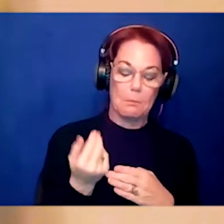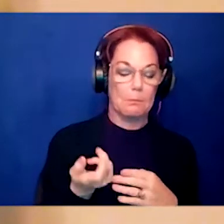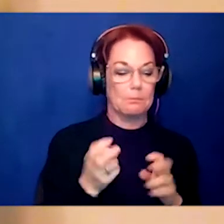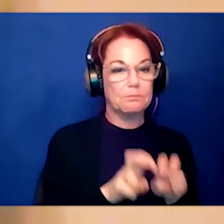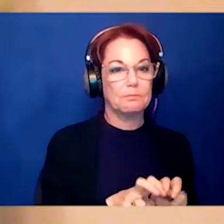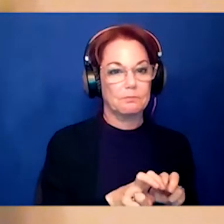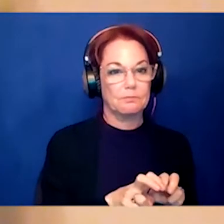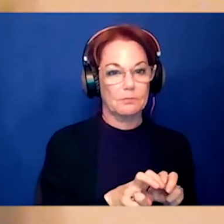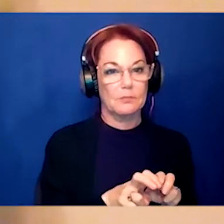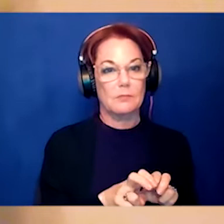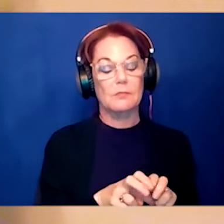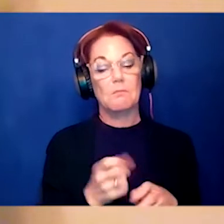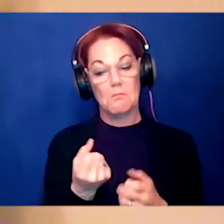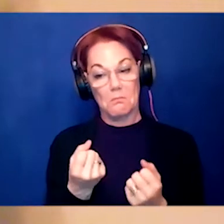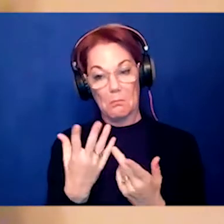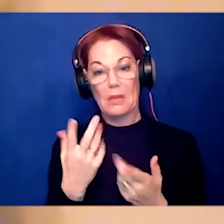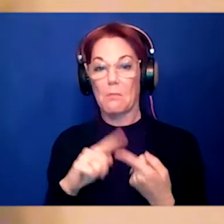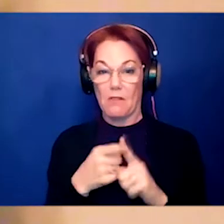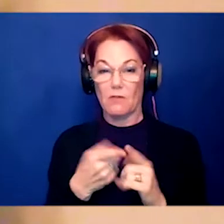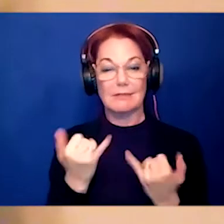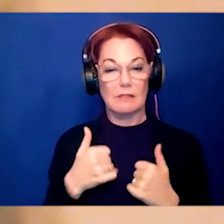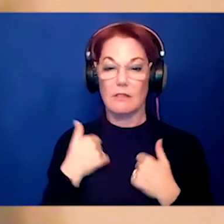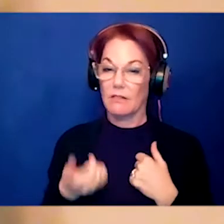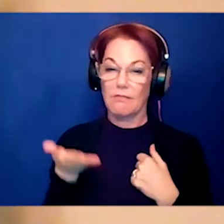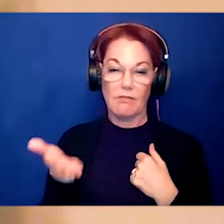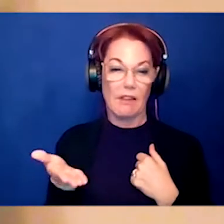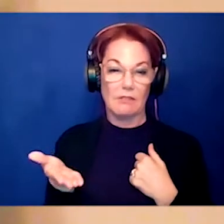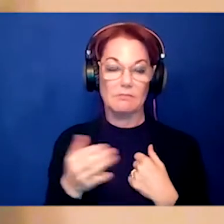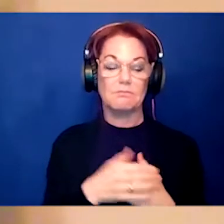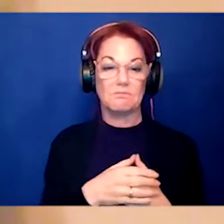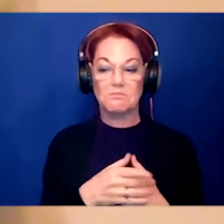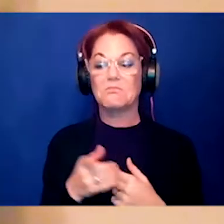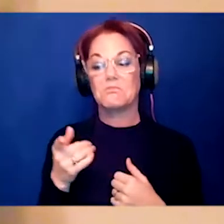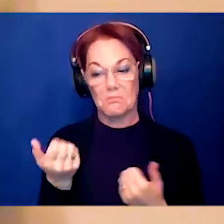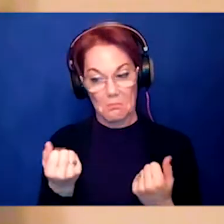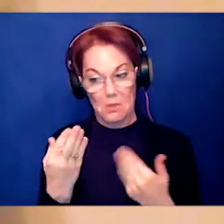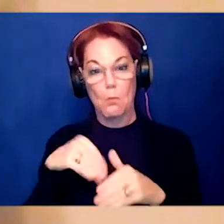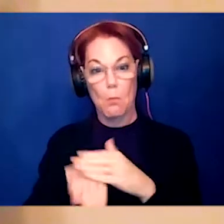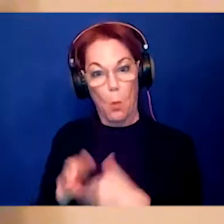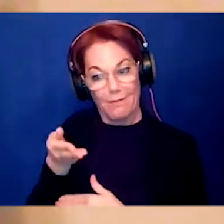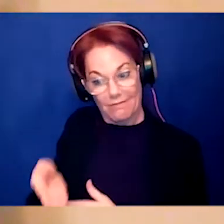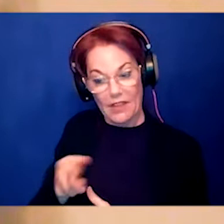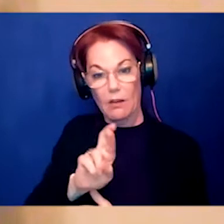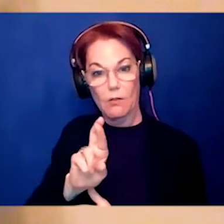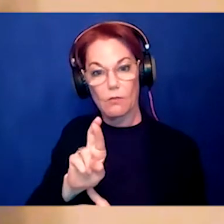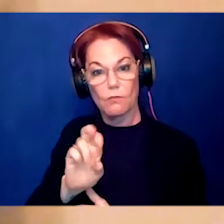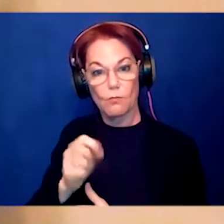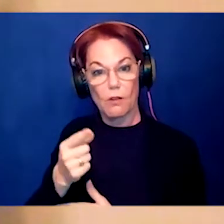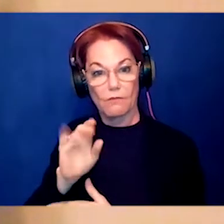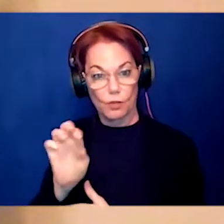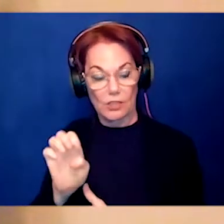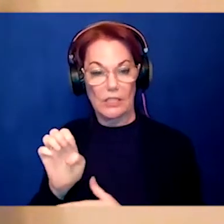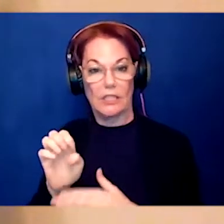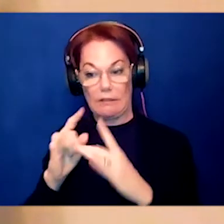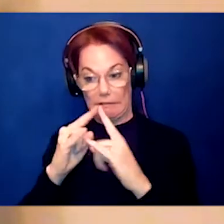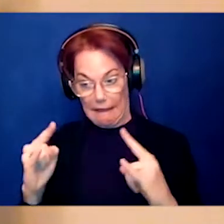in Gihembe, and many of them are still there. Many of them were born in refugee camp and will die in refugee camp. They will be